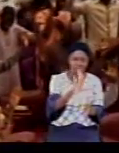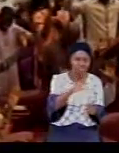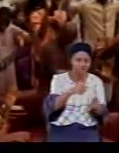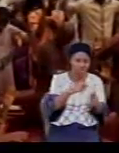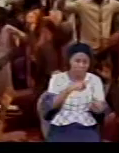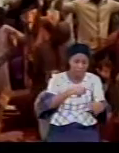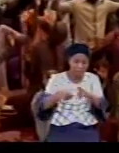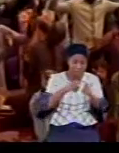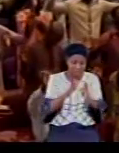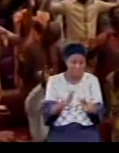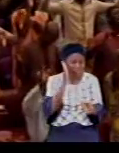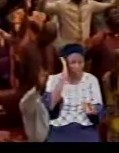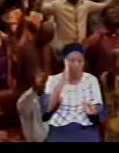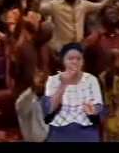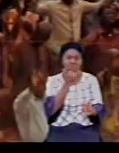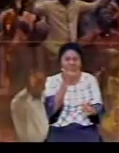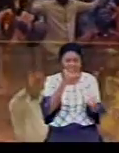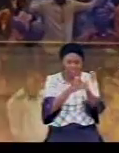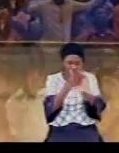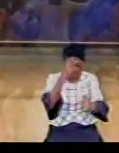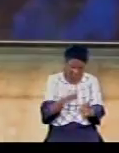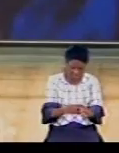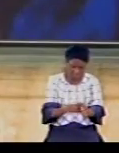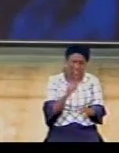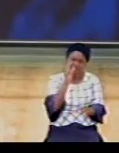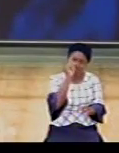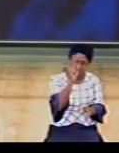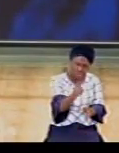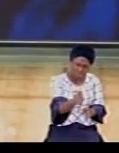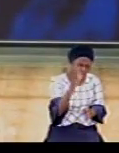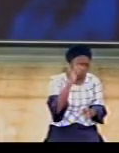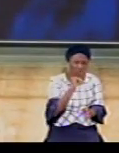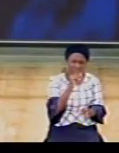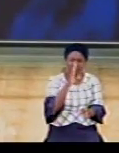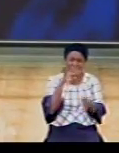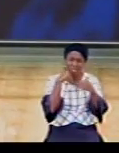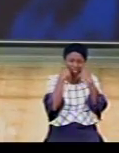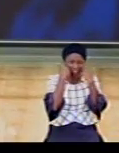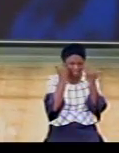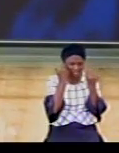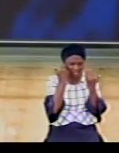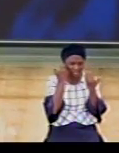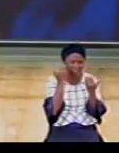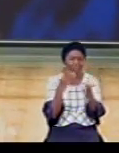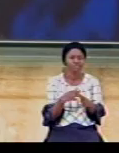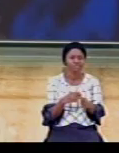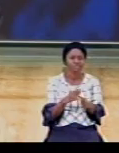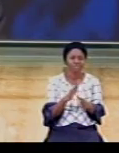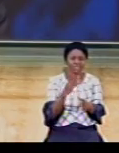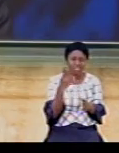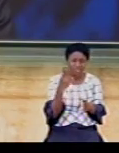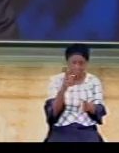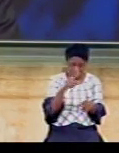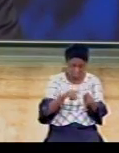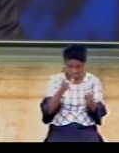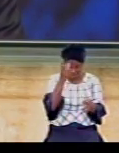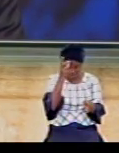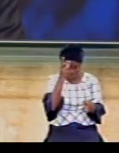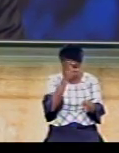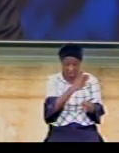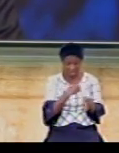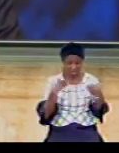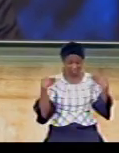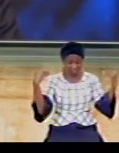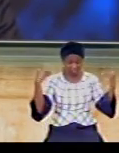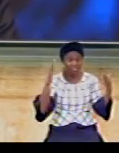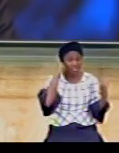persecutors will falter. You will not be put to shame, For Satan and his followers